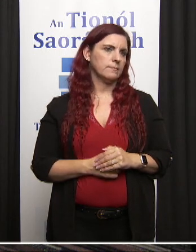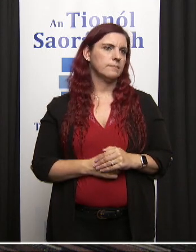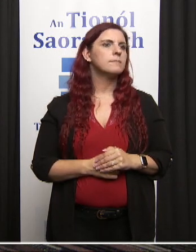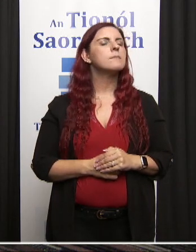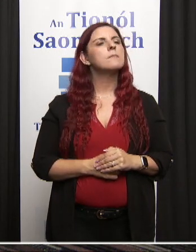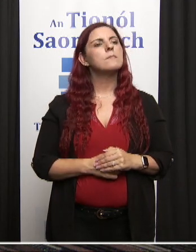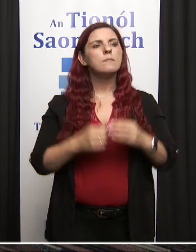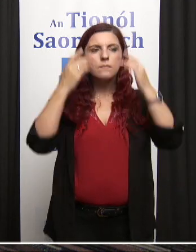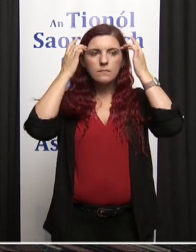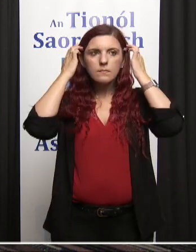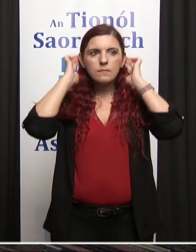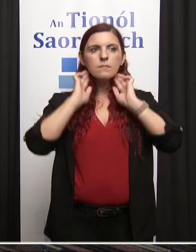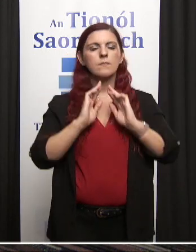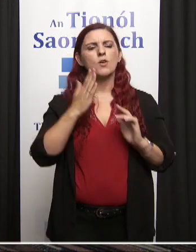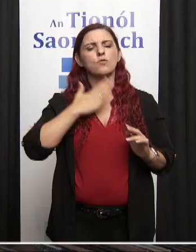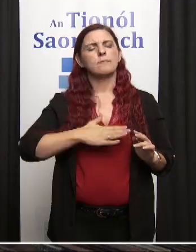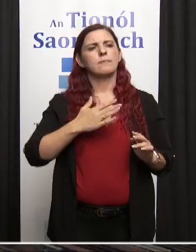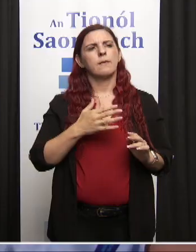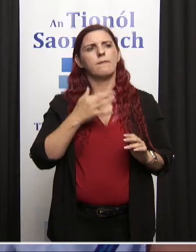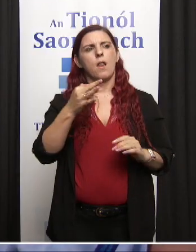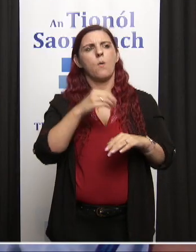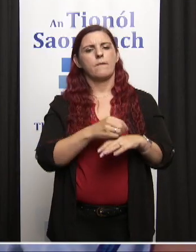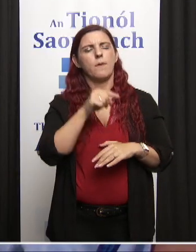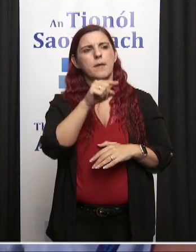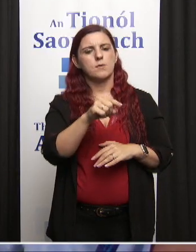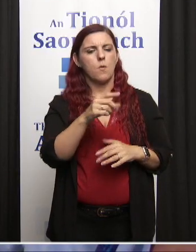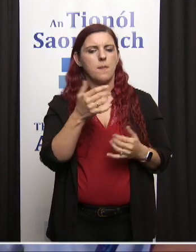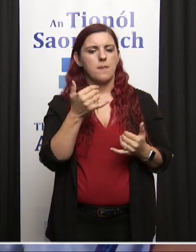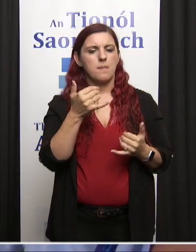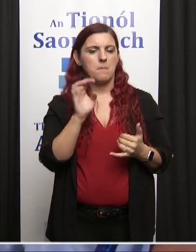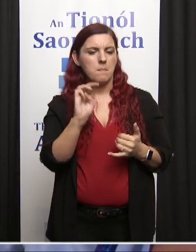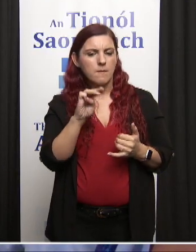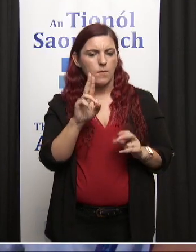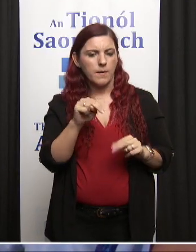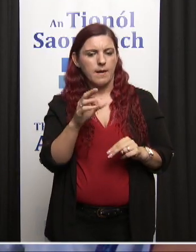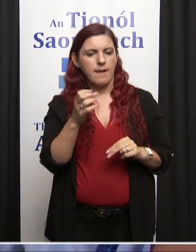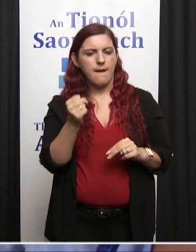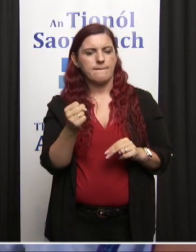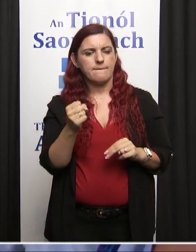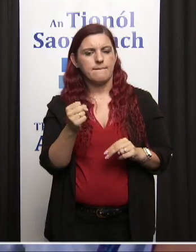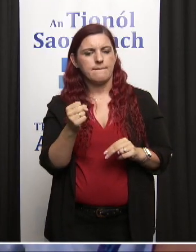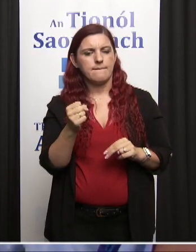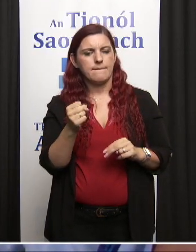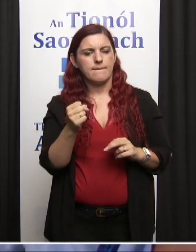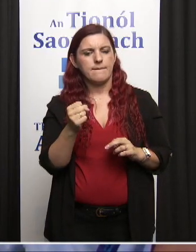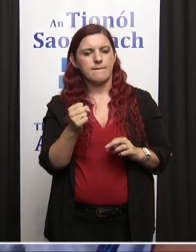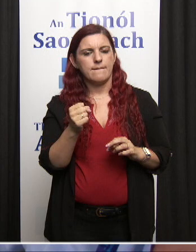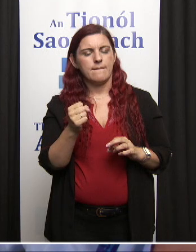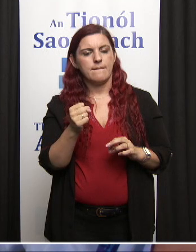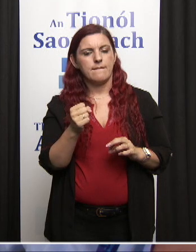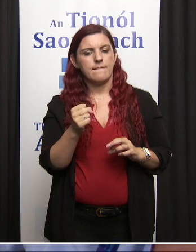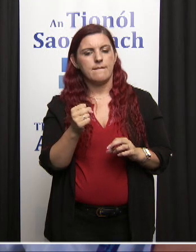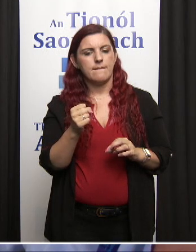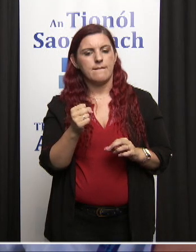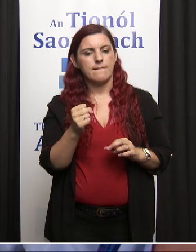Just following on from that, we probably should have some sort of system in it that occurs where there's